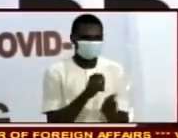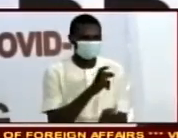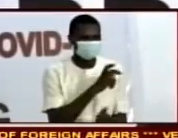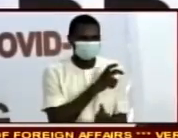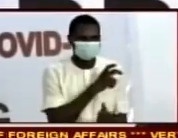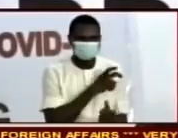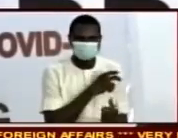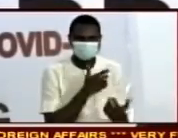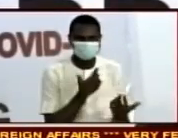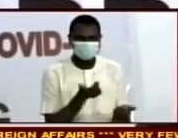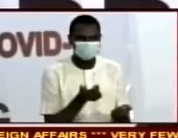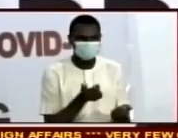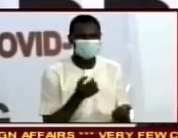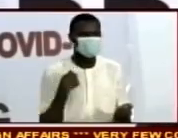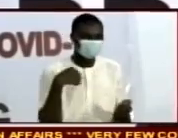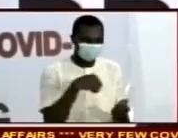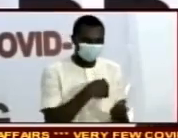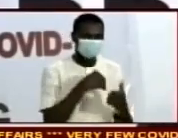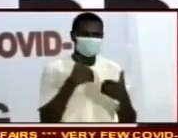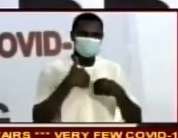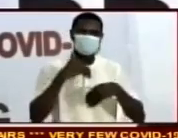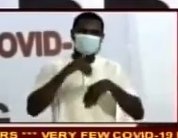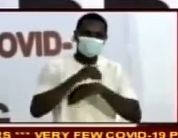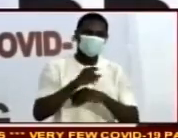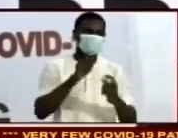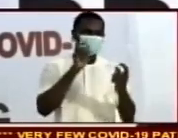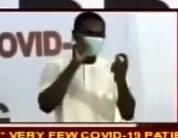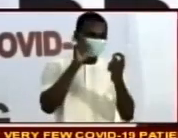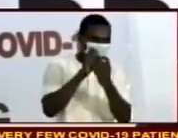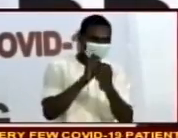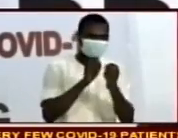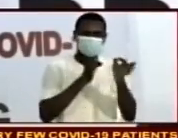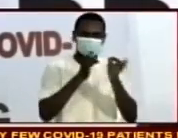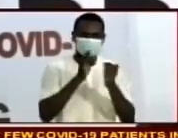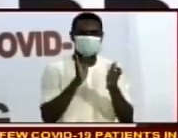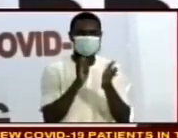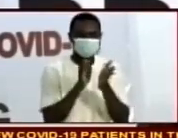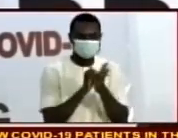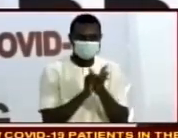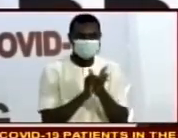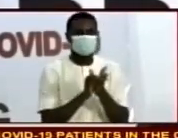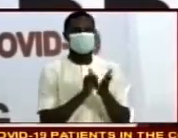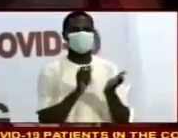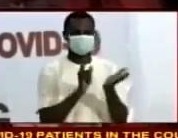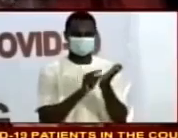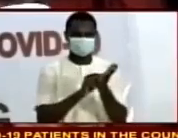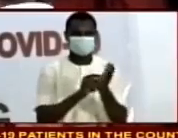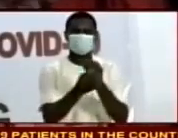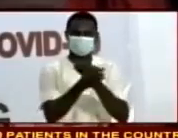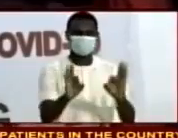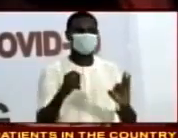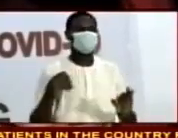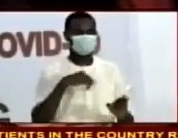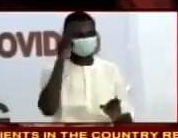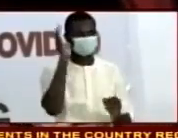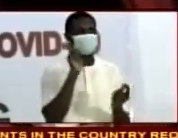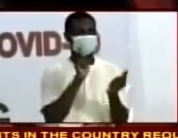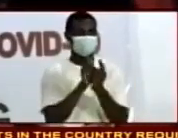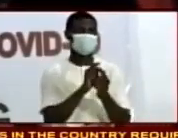release a specific clarification, and we'll be meeting with the security agencies, I think, on Friday, and we'll make it very